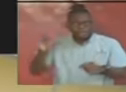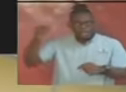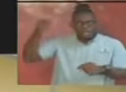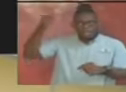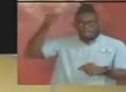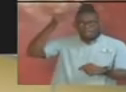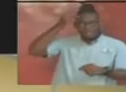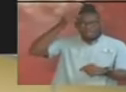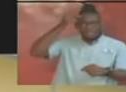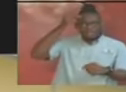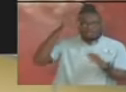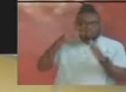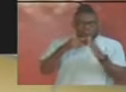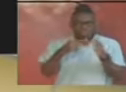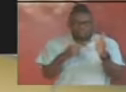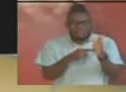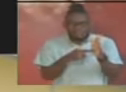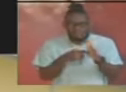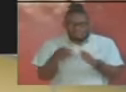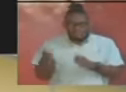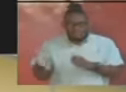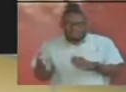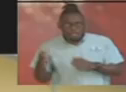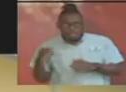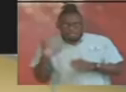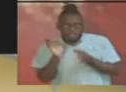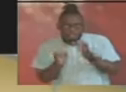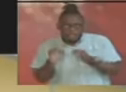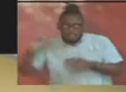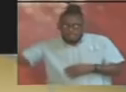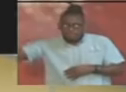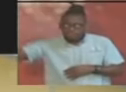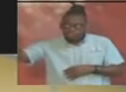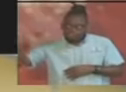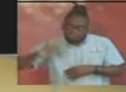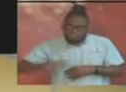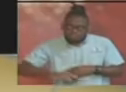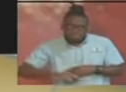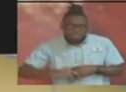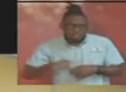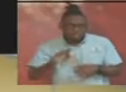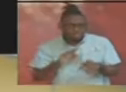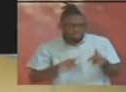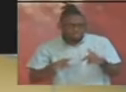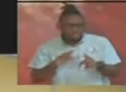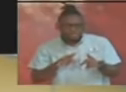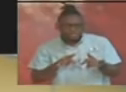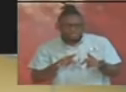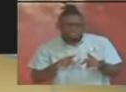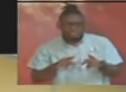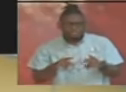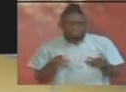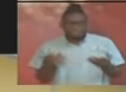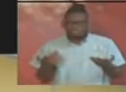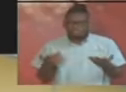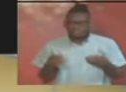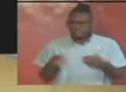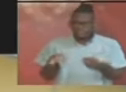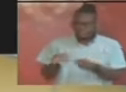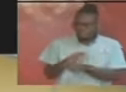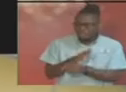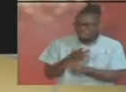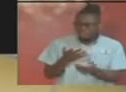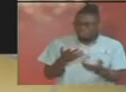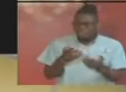repatriated nationals, those remain at optimal levels, almost full. And given that repatriation is